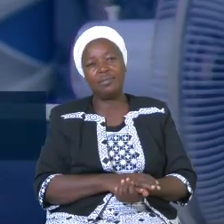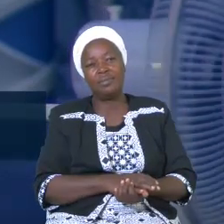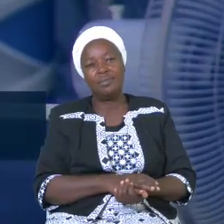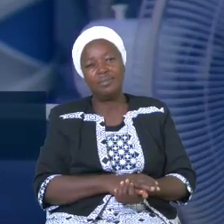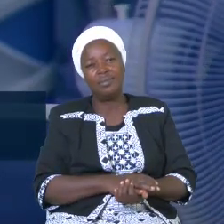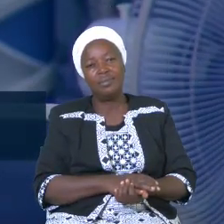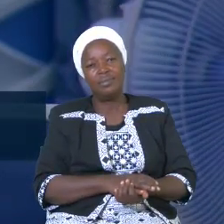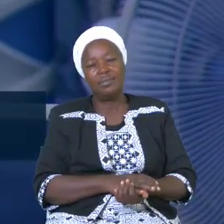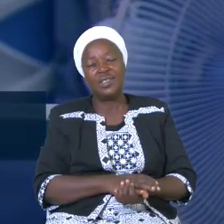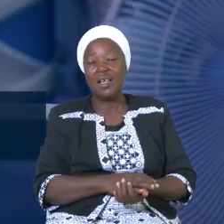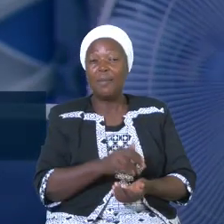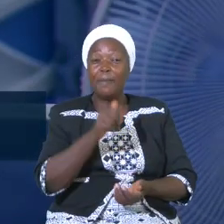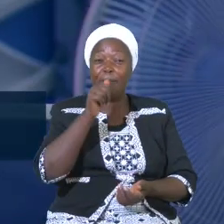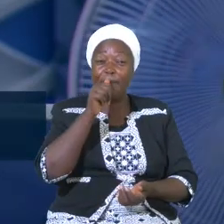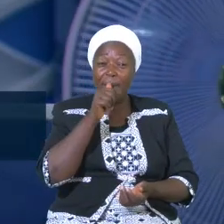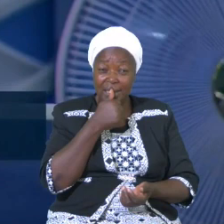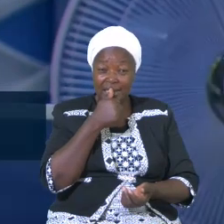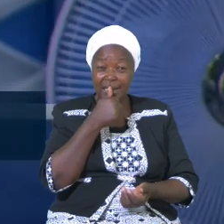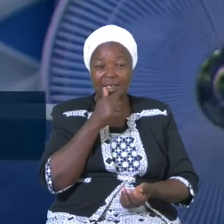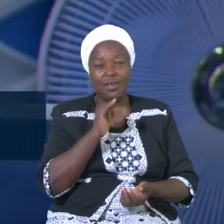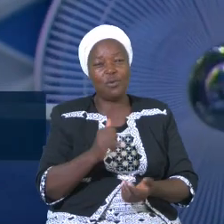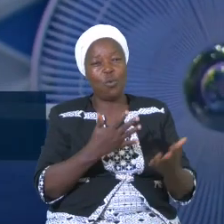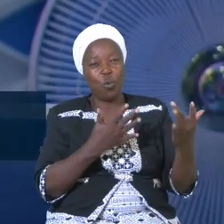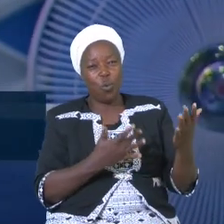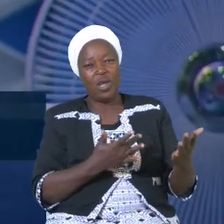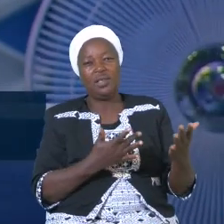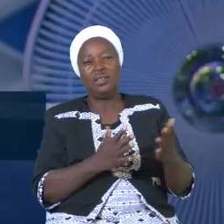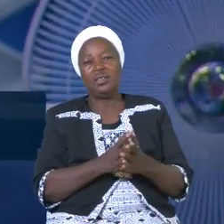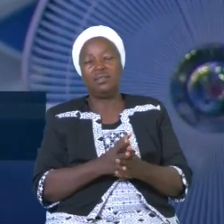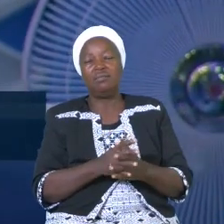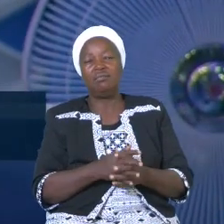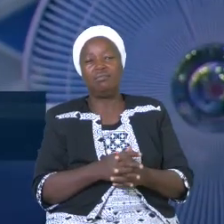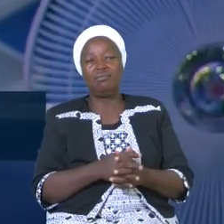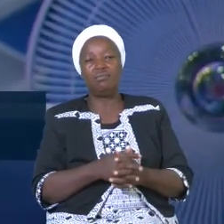patiently wait receive all